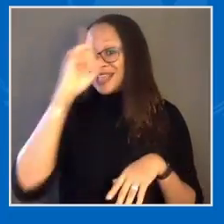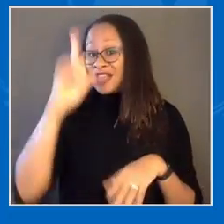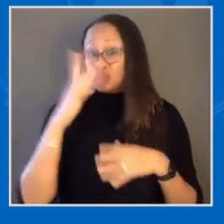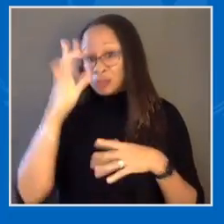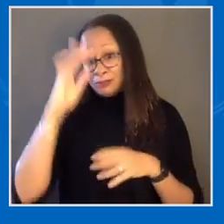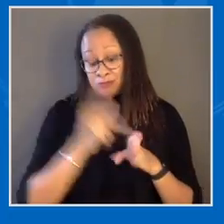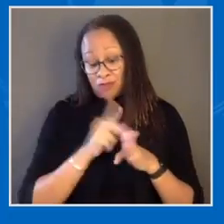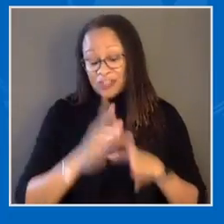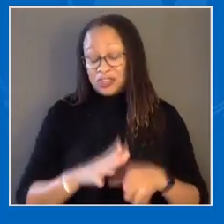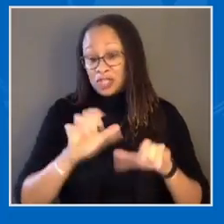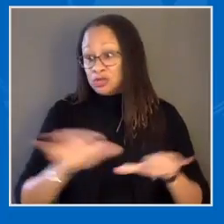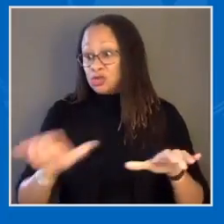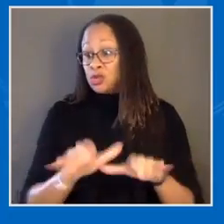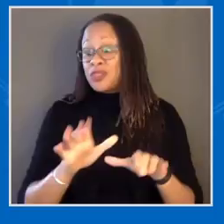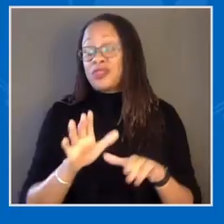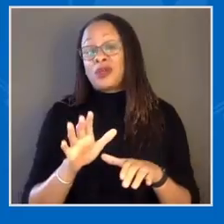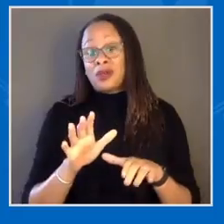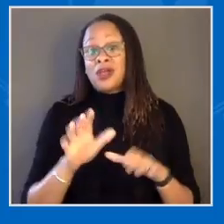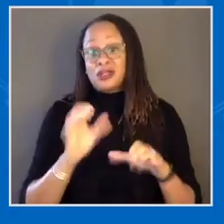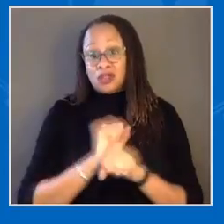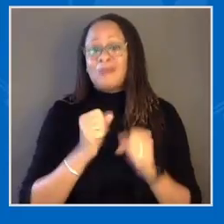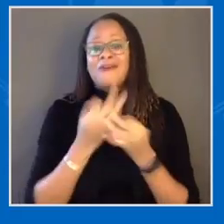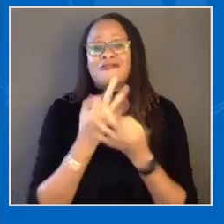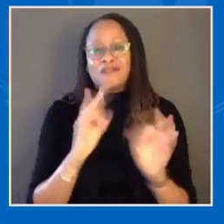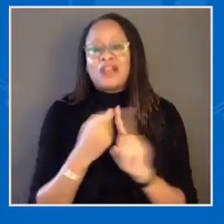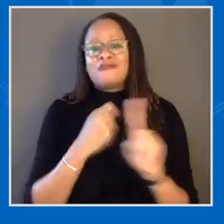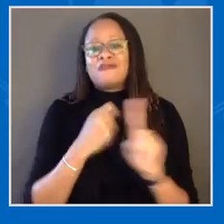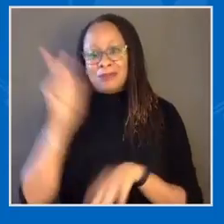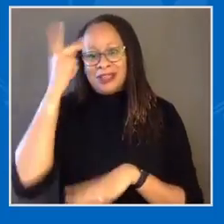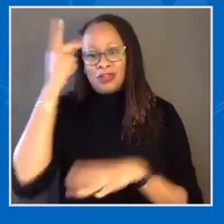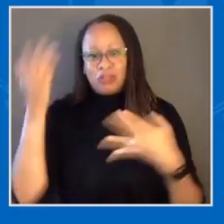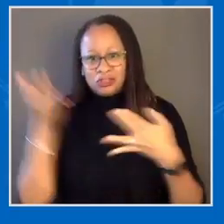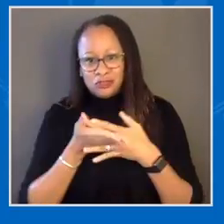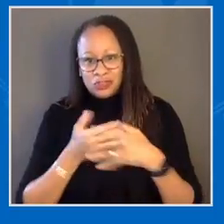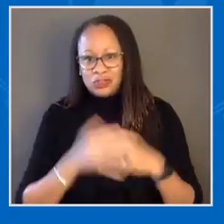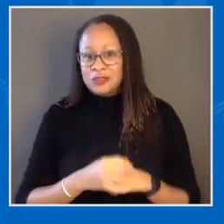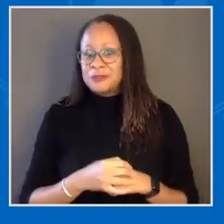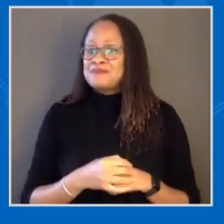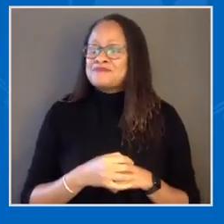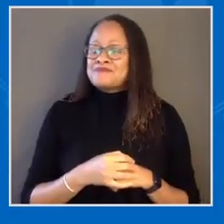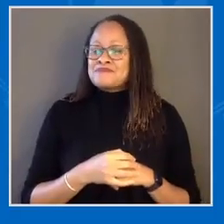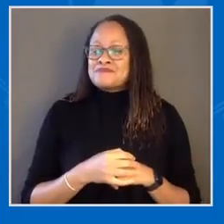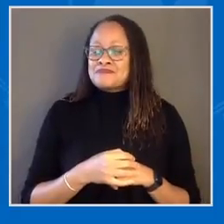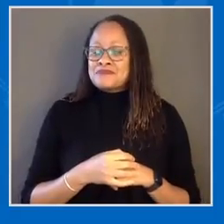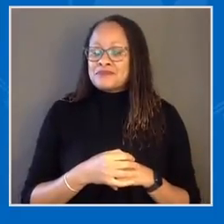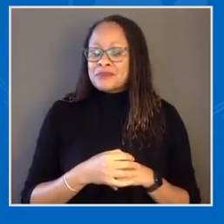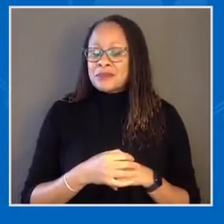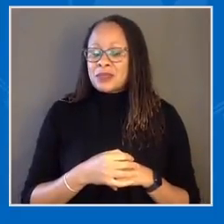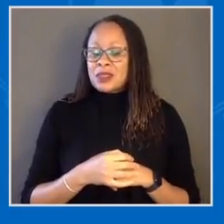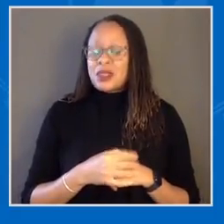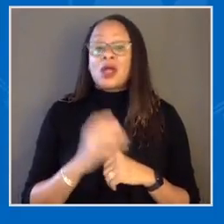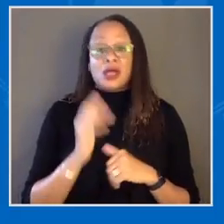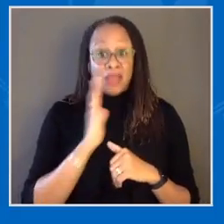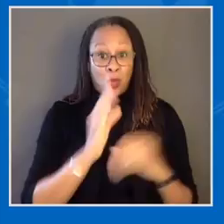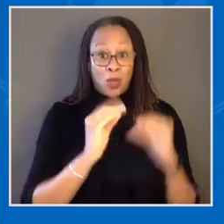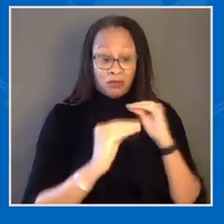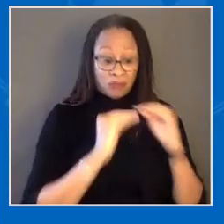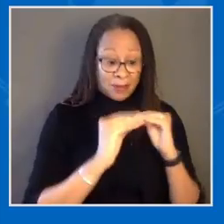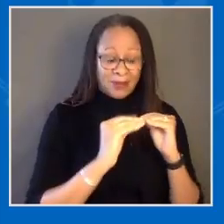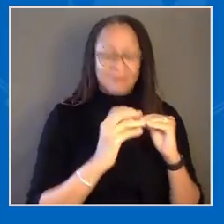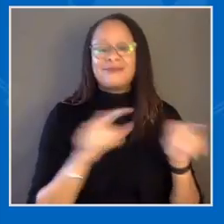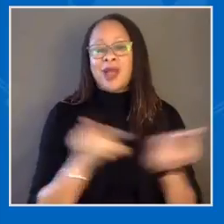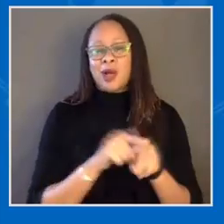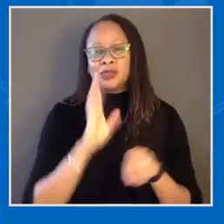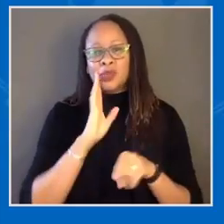job free of politics. They'll not only repair, they'll also reimagine American